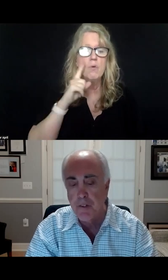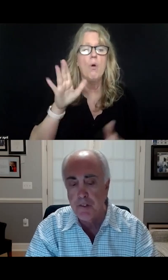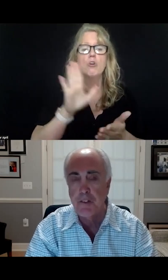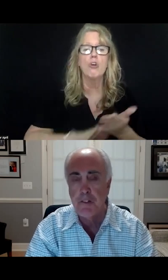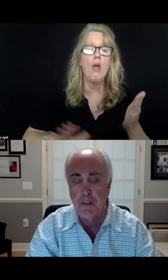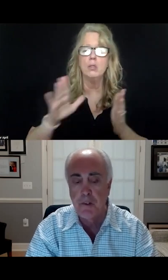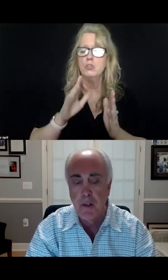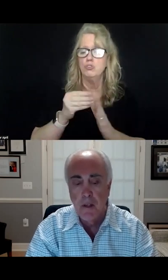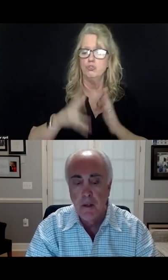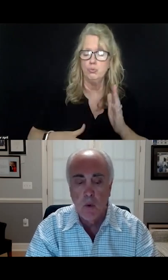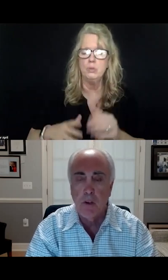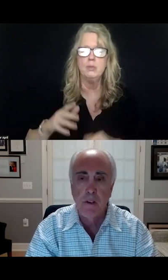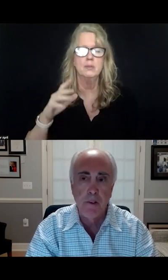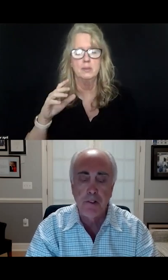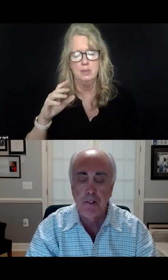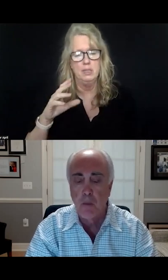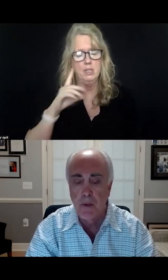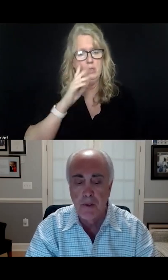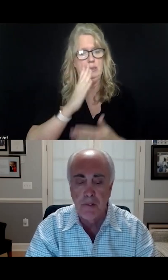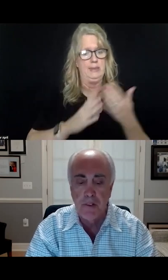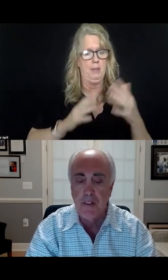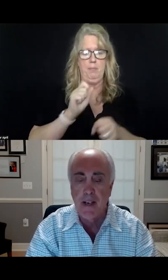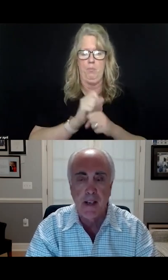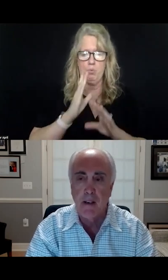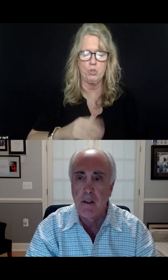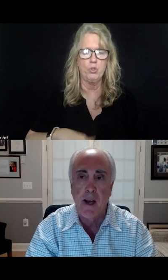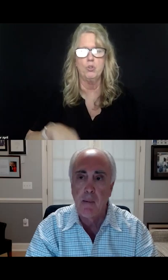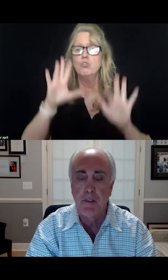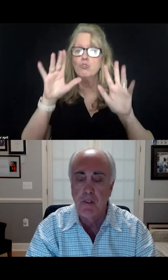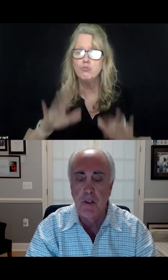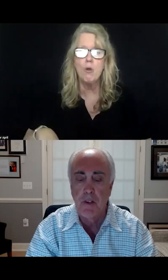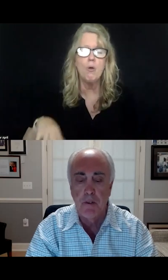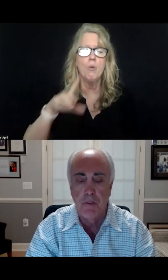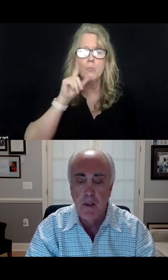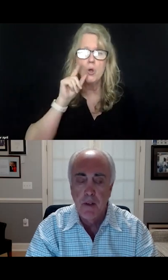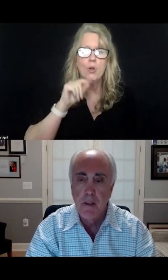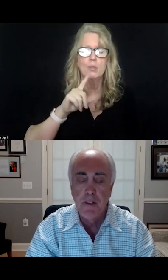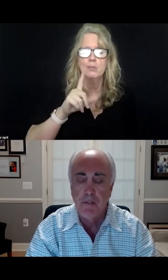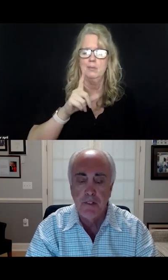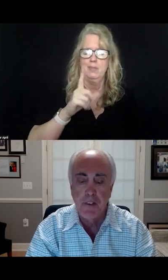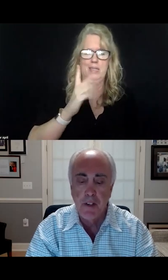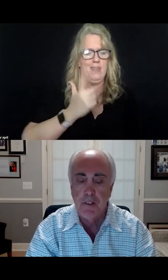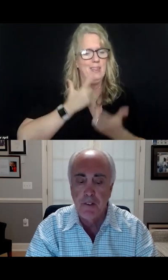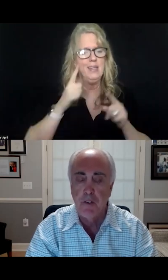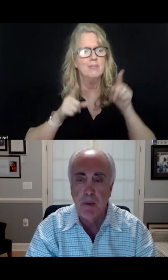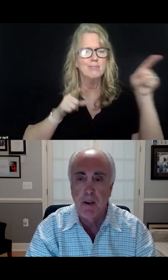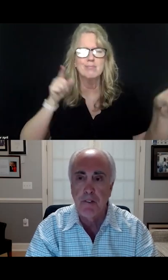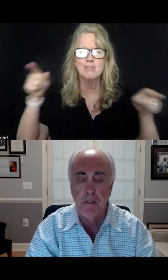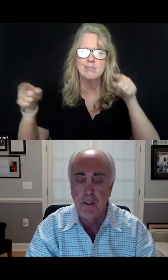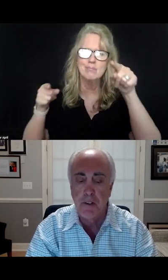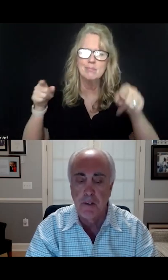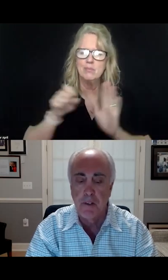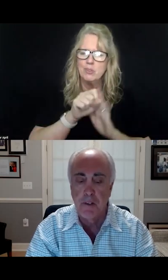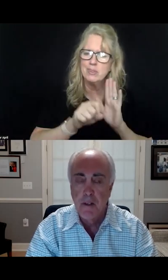students, seasonal workers, snowbirds, it is not uncommon to live in different states and different parts